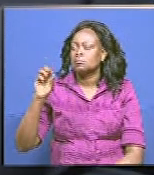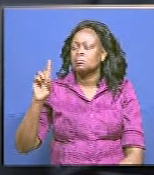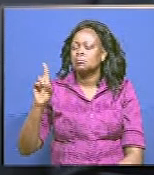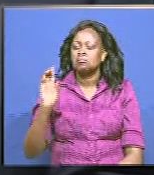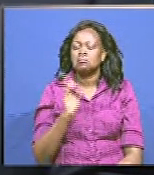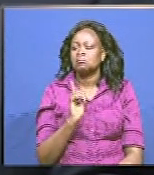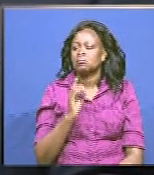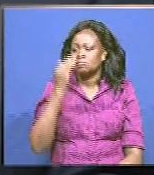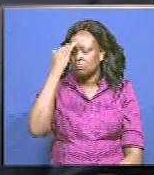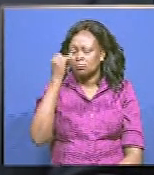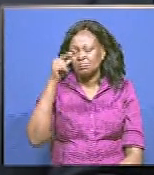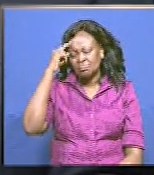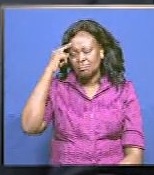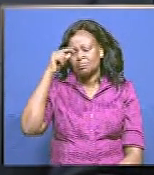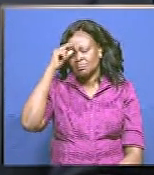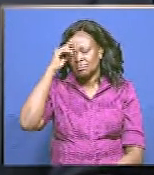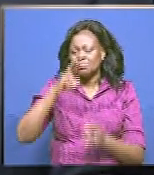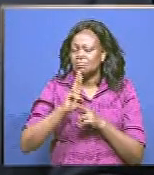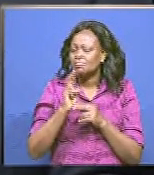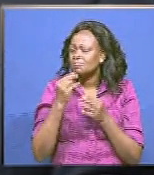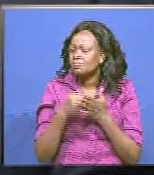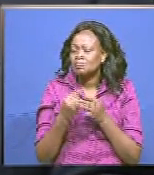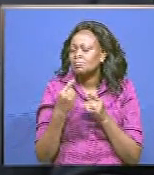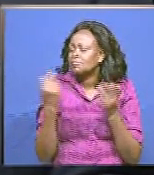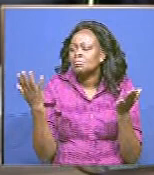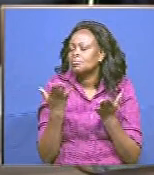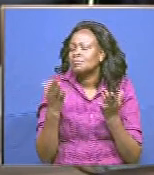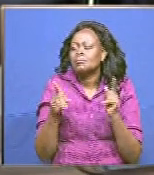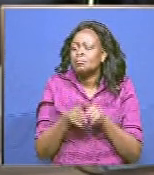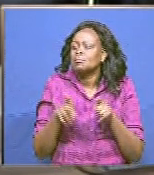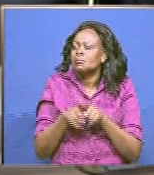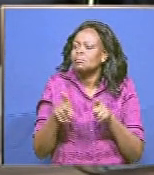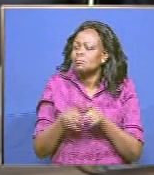does the governor spend the money on? It's still in the same county,